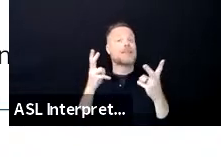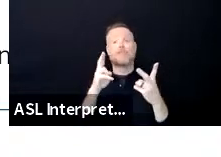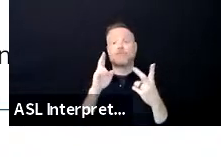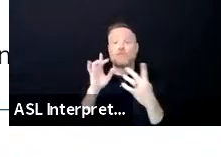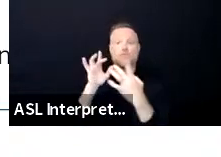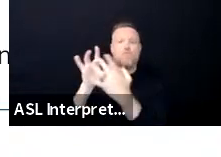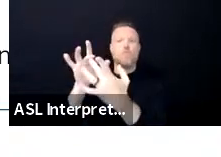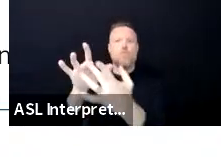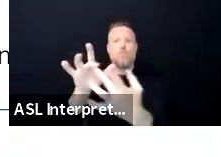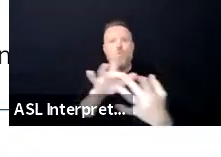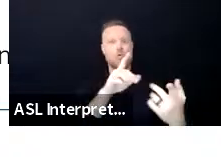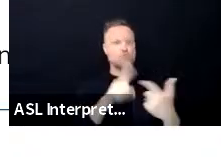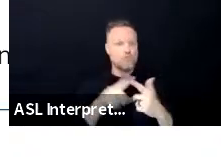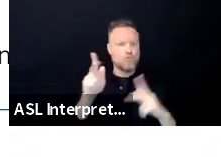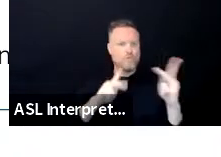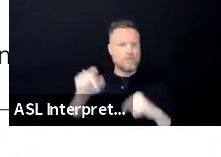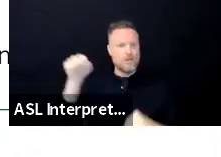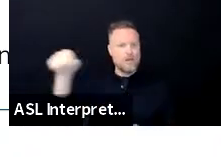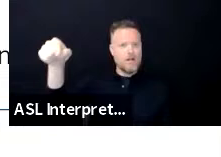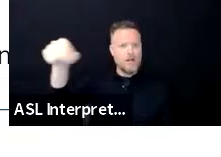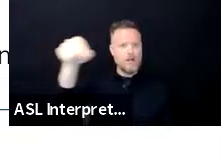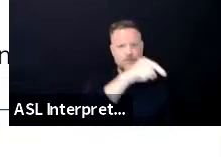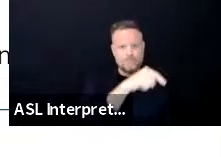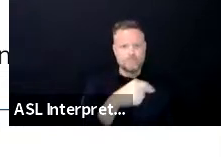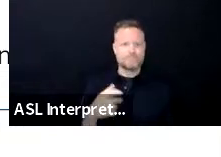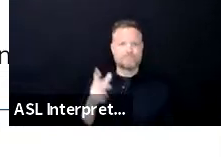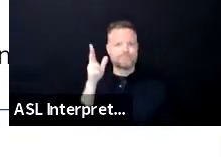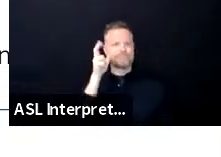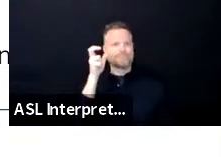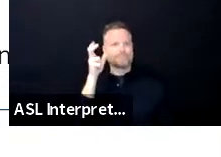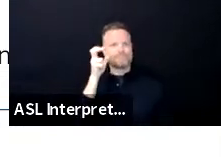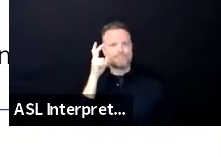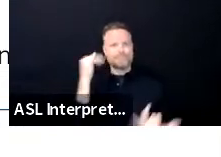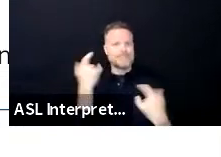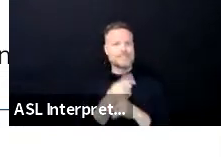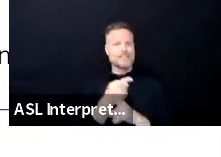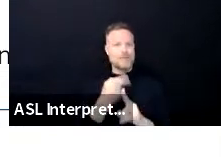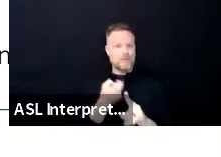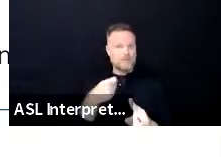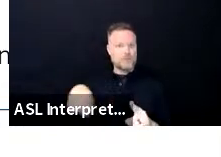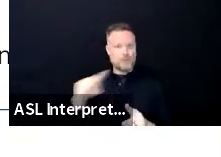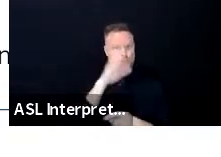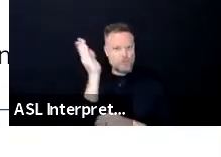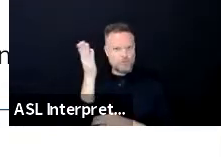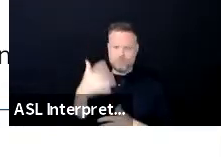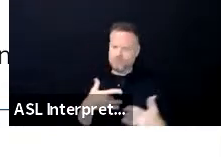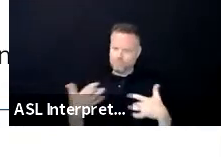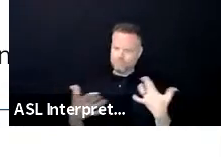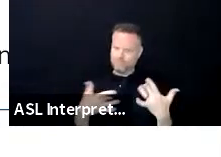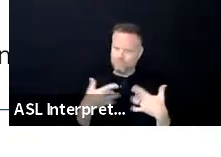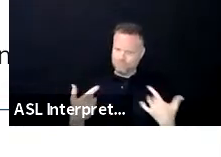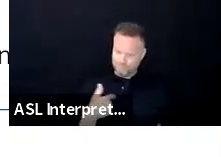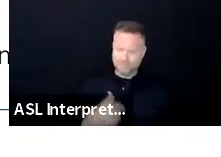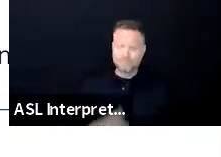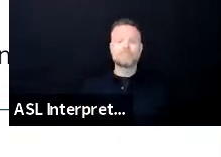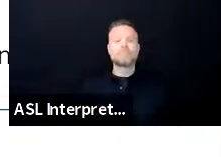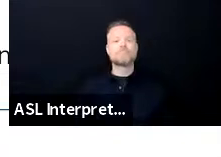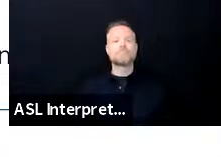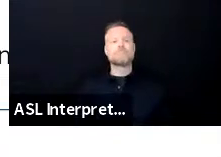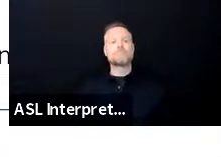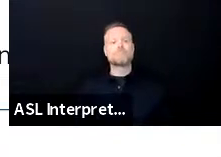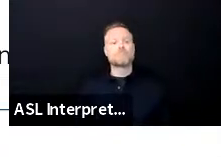Kansas. And so I'm pretty excited to hear from our speakers, because I'm hoping that a lot of the solution